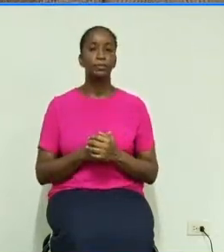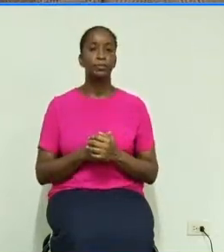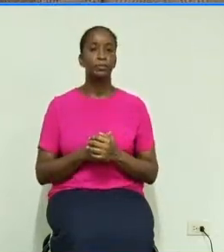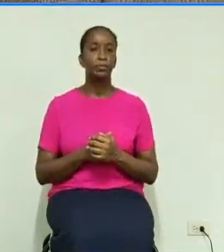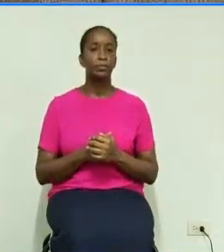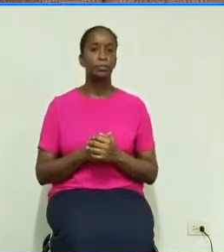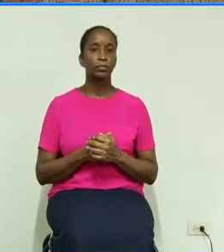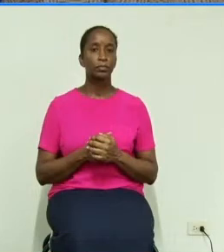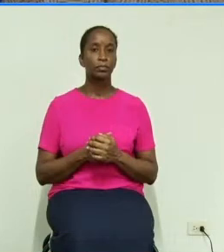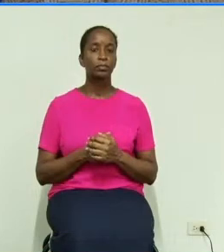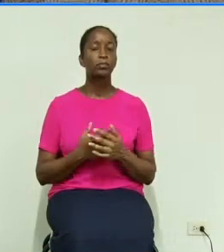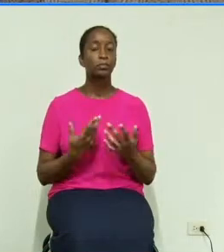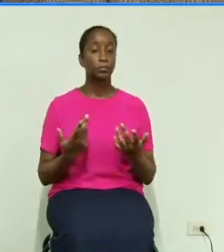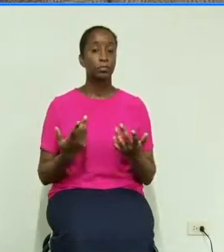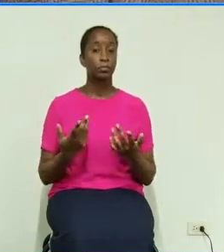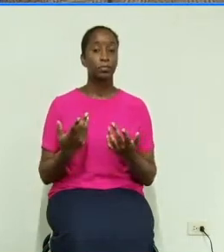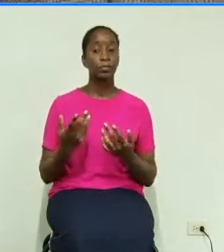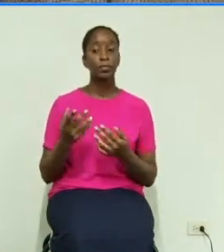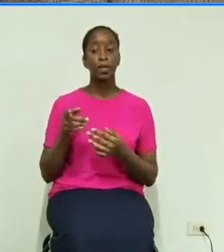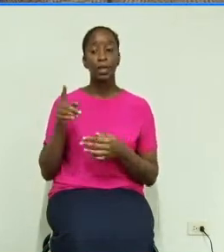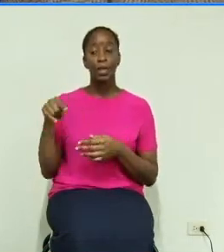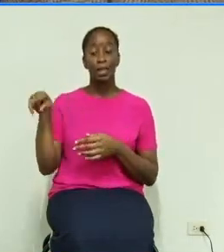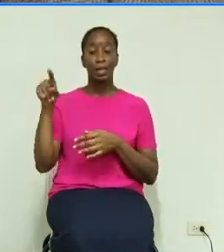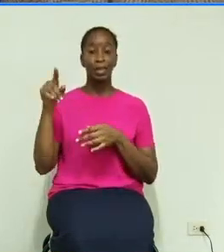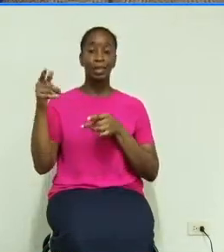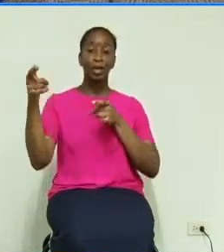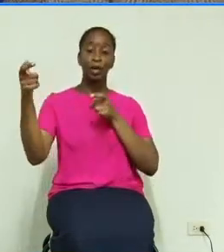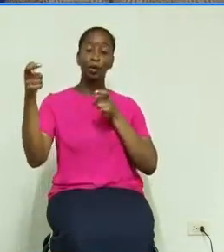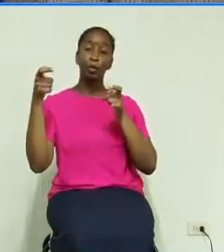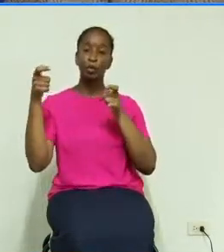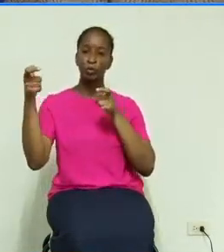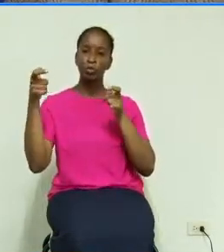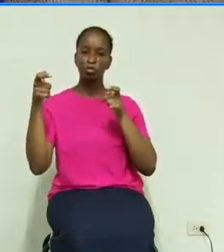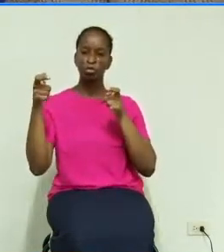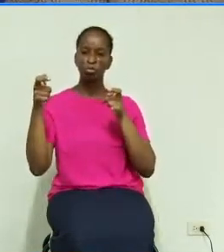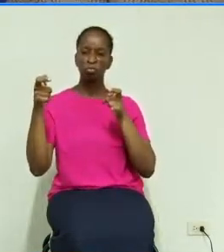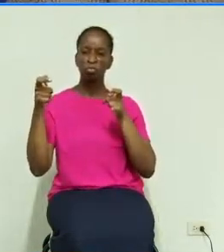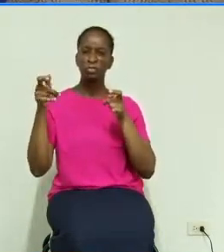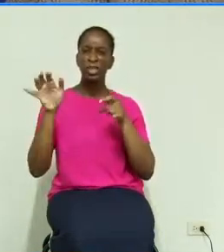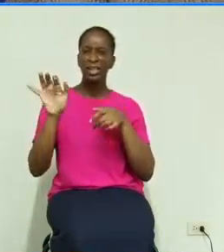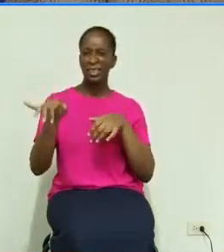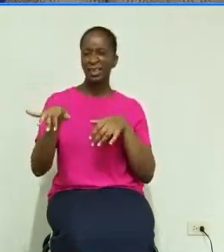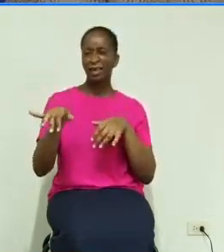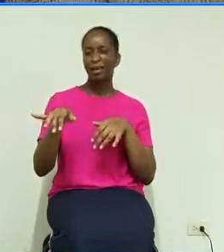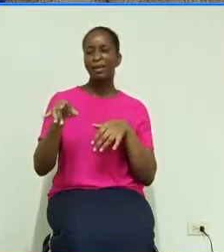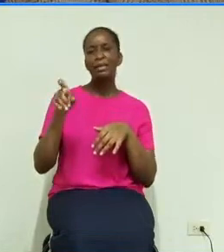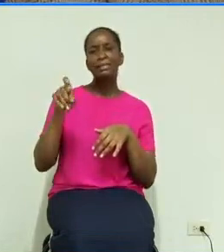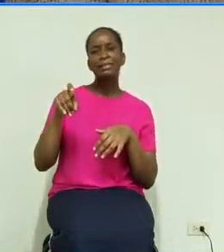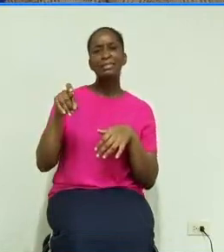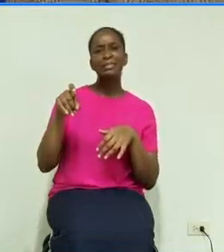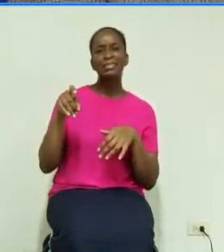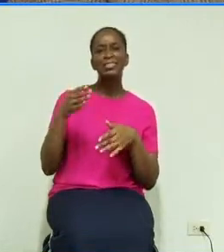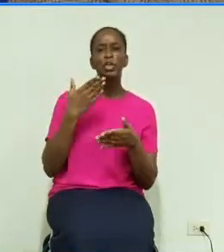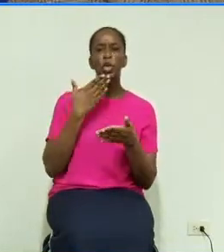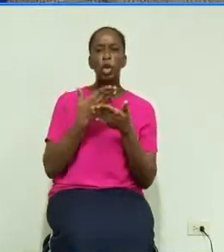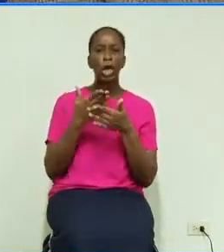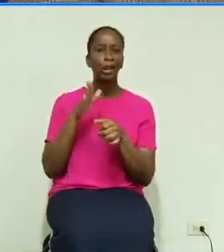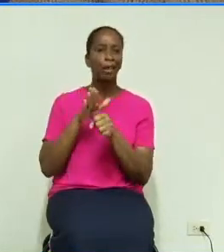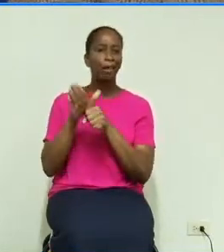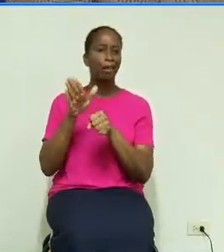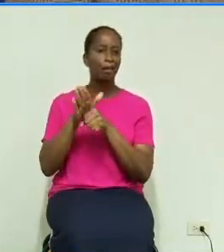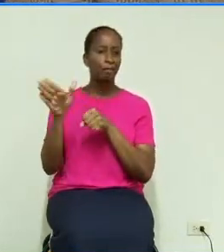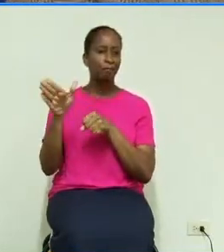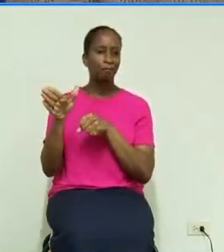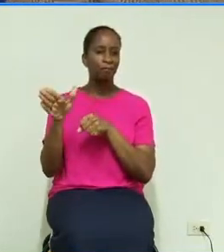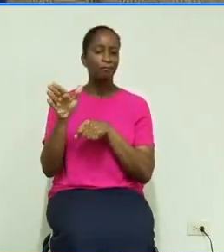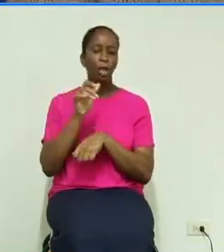to be good enough, and that we should not make perfect the enemy of good. So